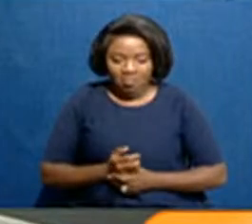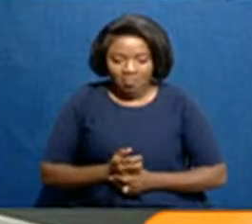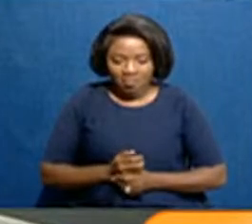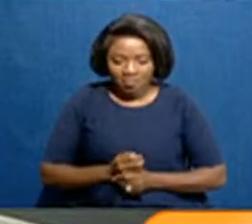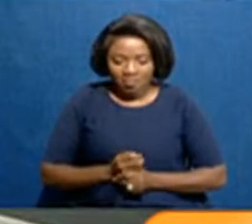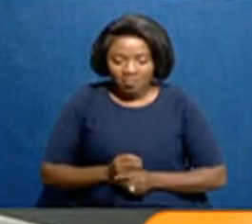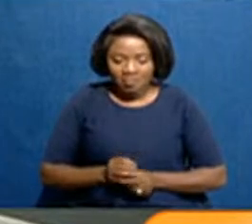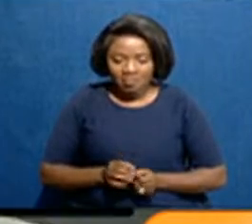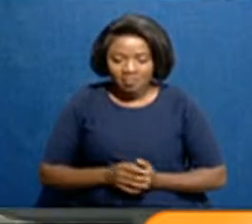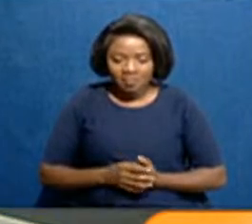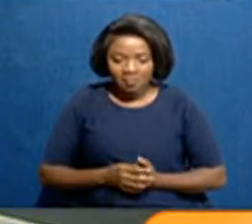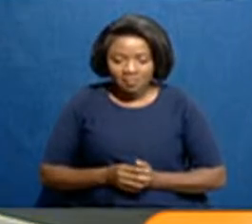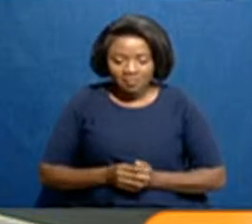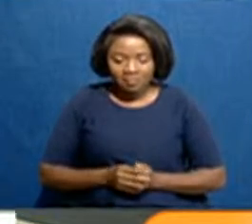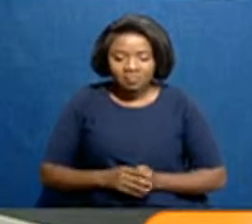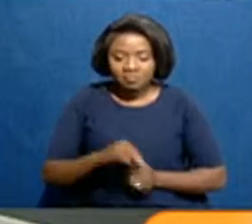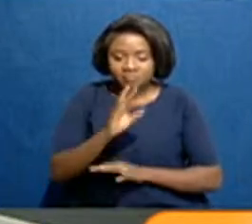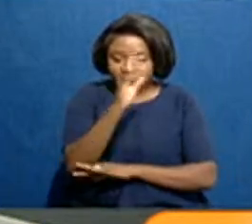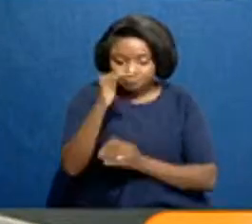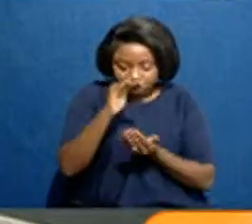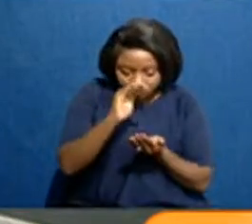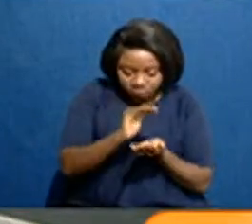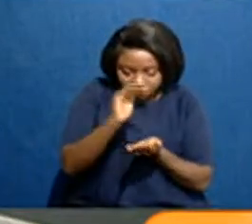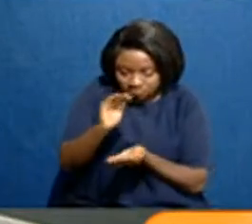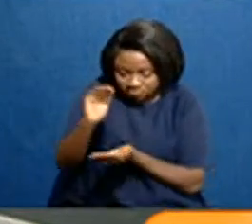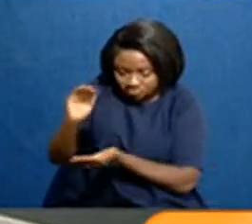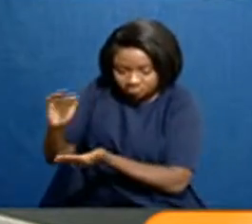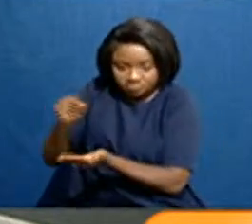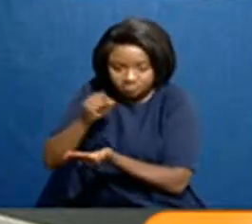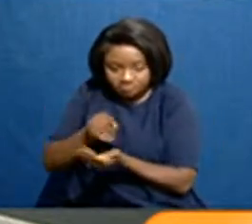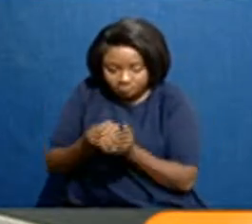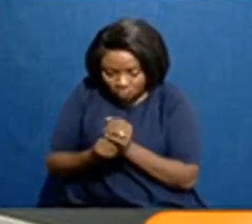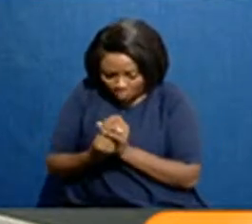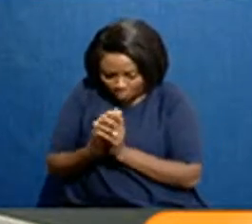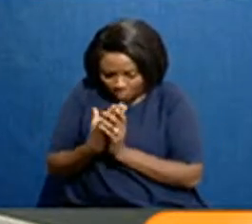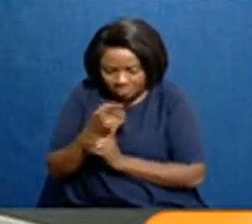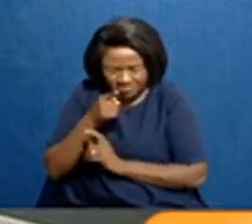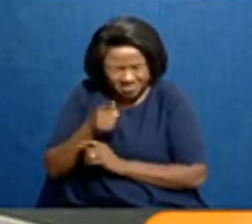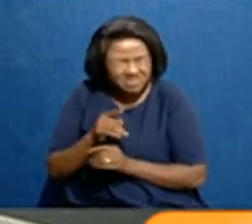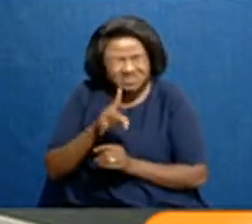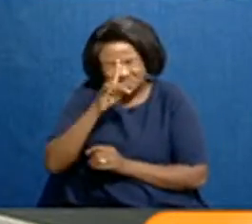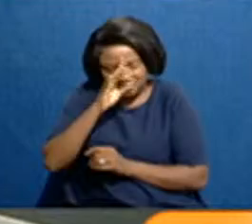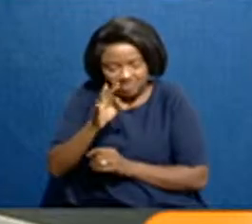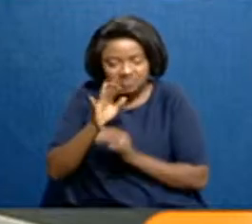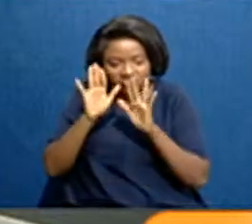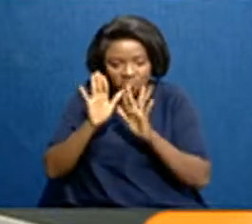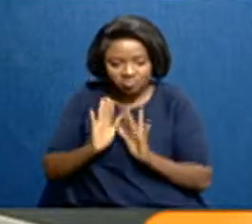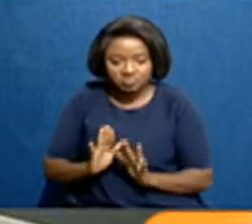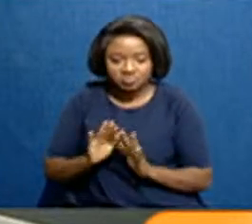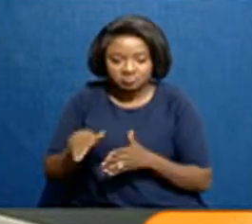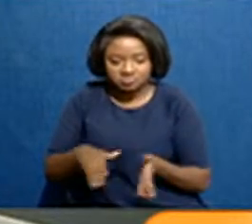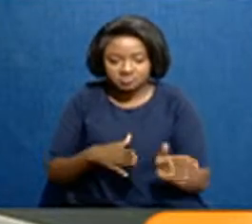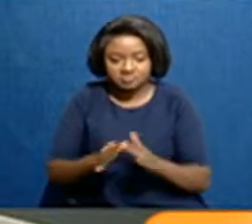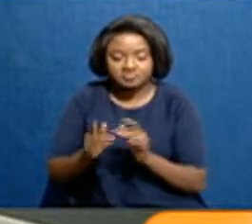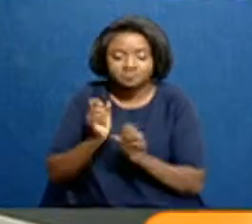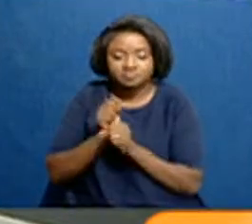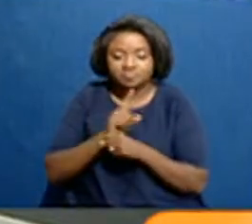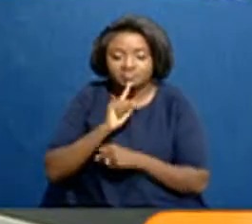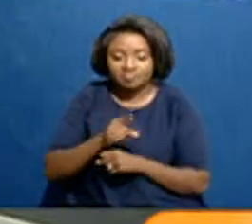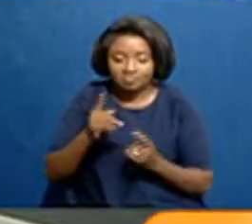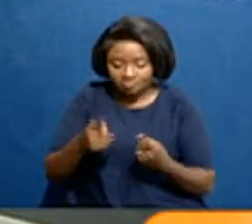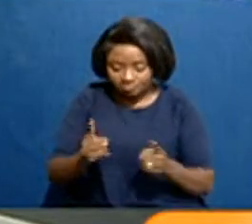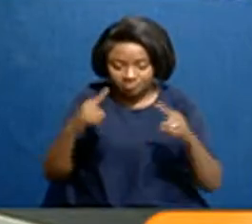Smart farm and seedling propagation is one of the most critical stages for any farmer seeking to ensure success